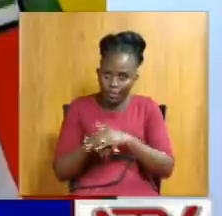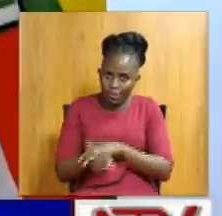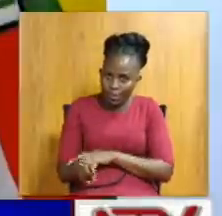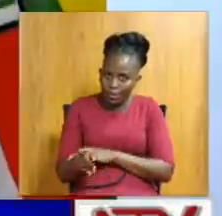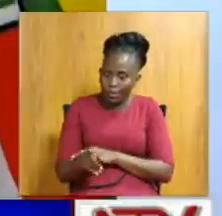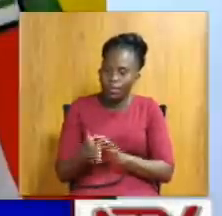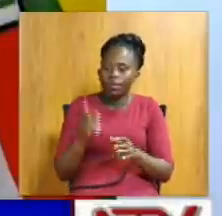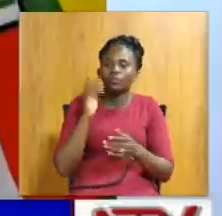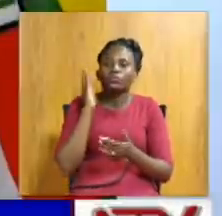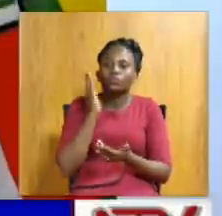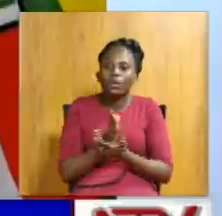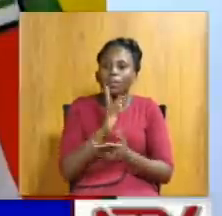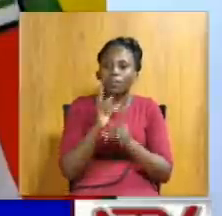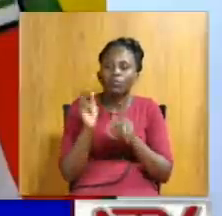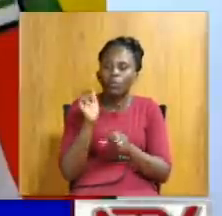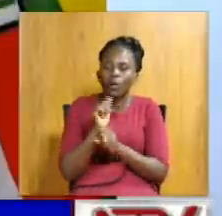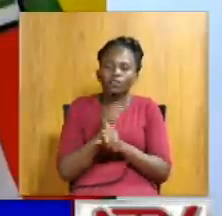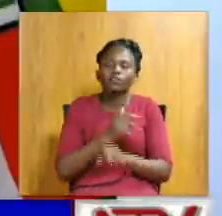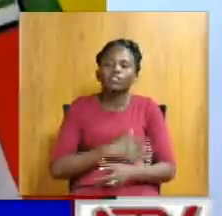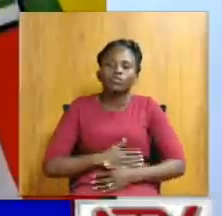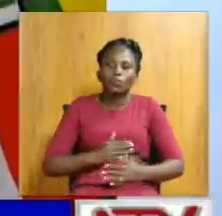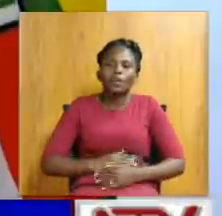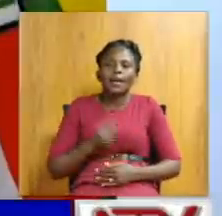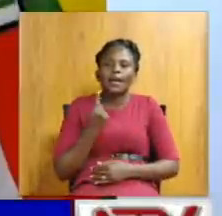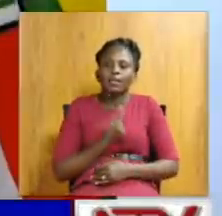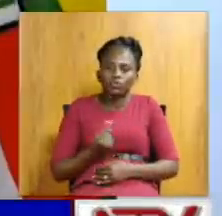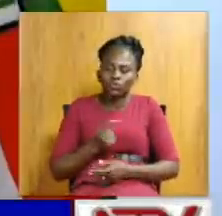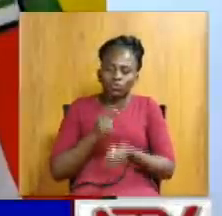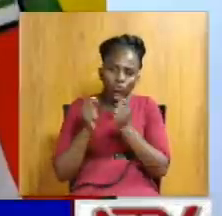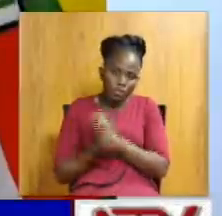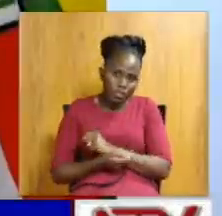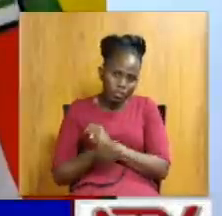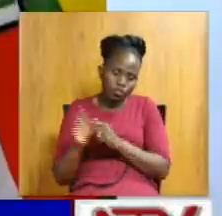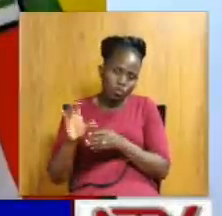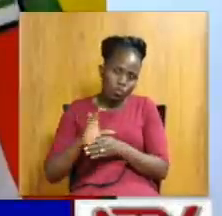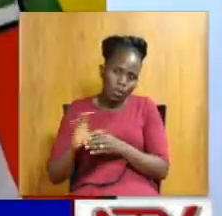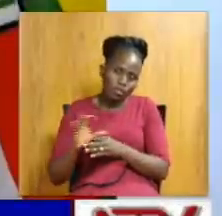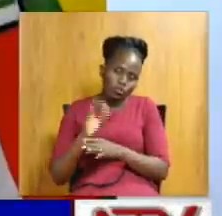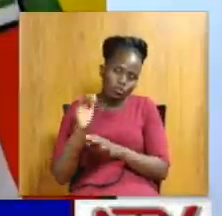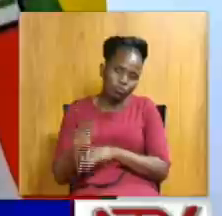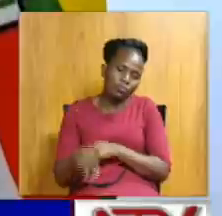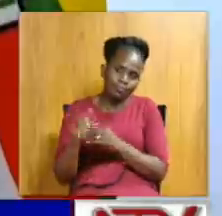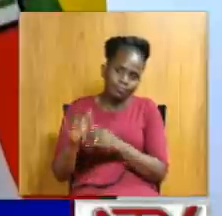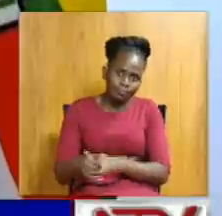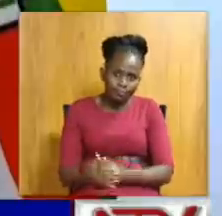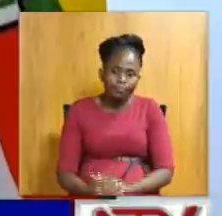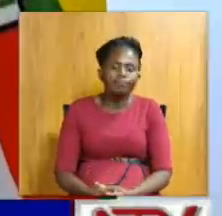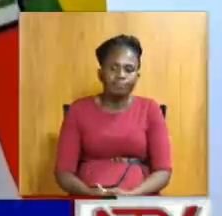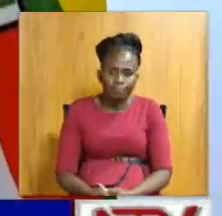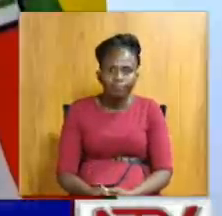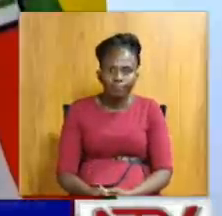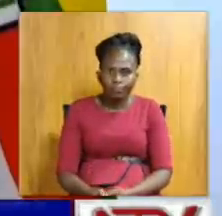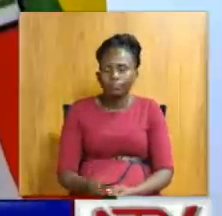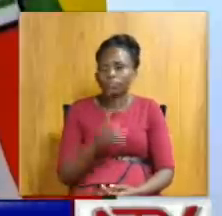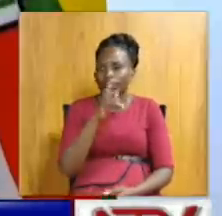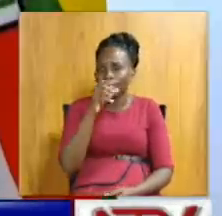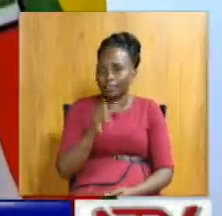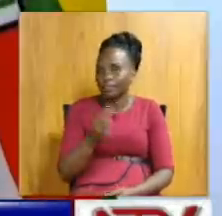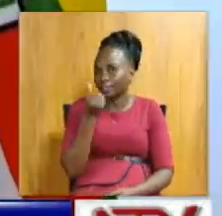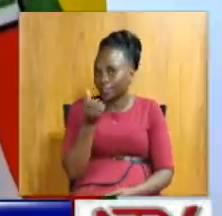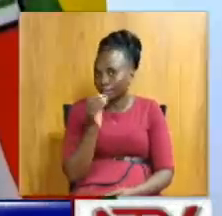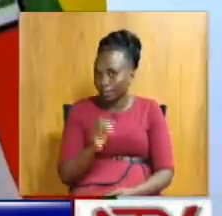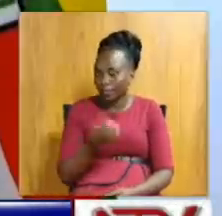kyonka, subsistence farming, production, only working for the stomach. Since the